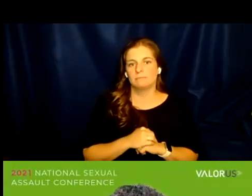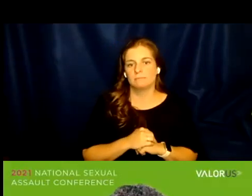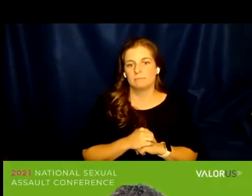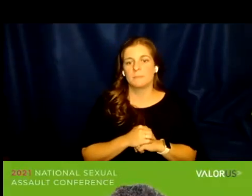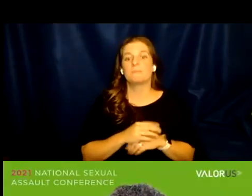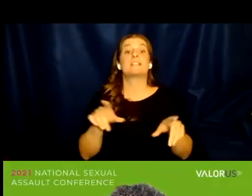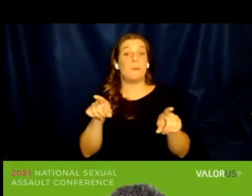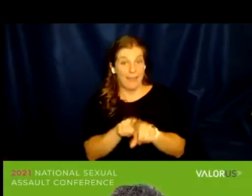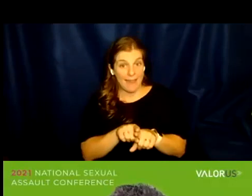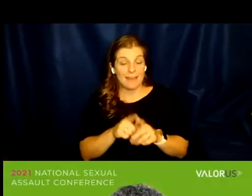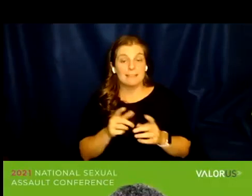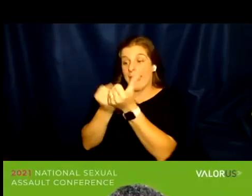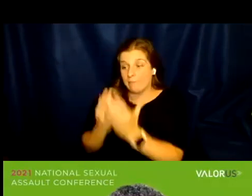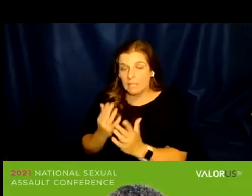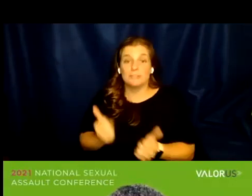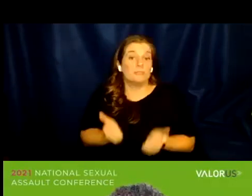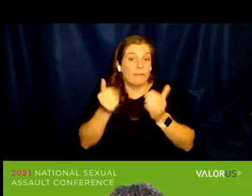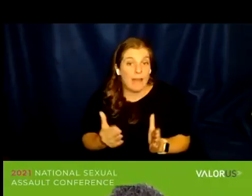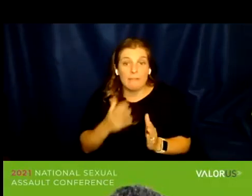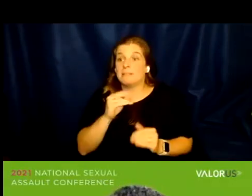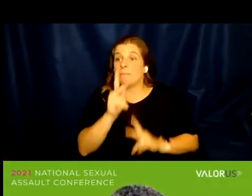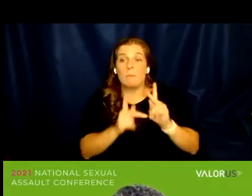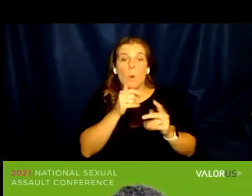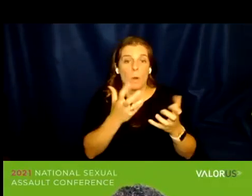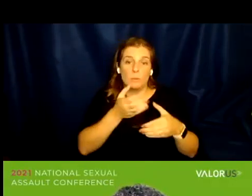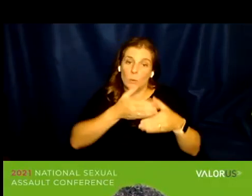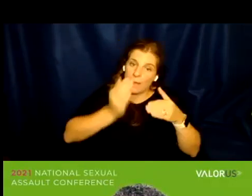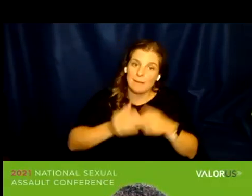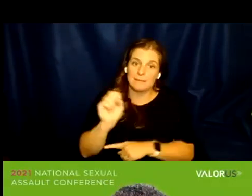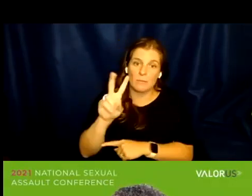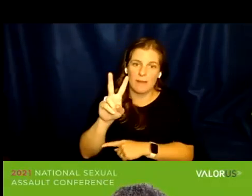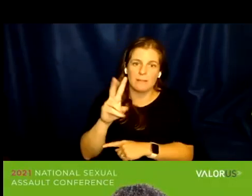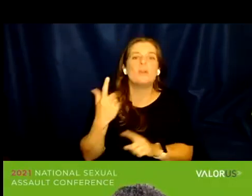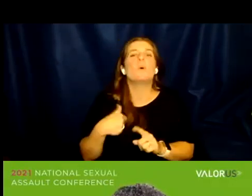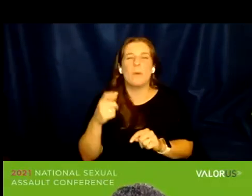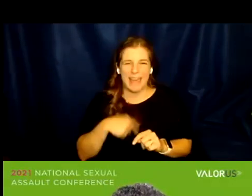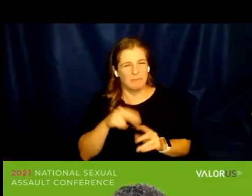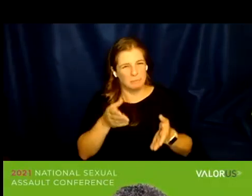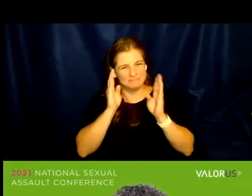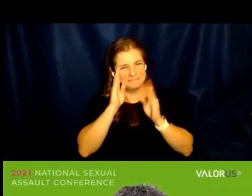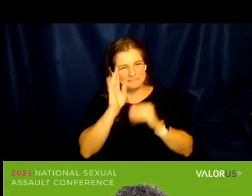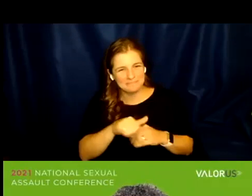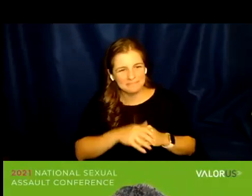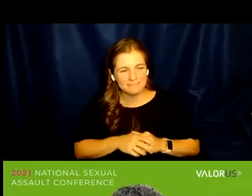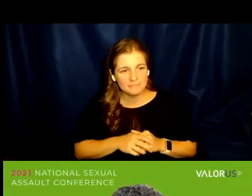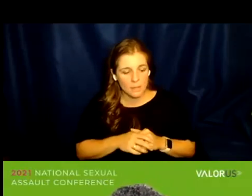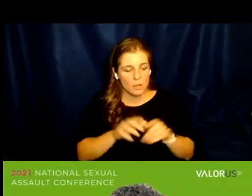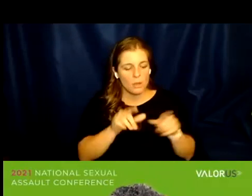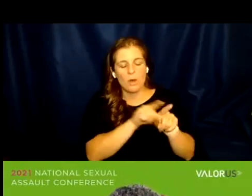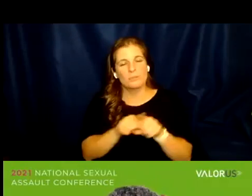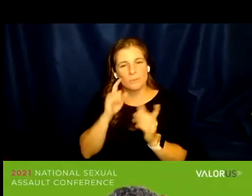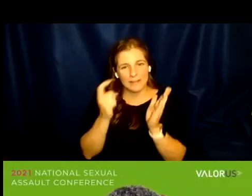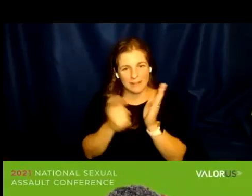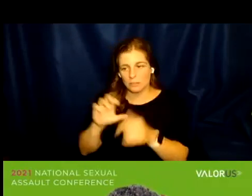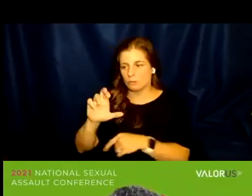assault advocates and people who want to end sexual violence, we have to attend to that fact. We have to also recognize that criminalization in and